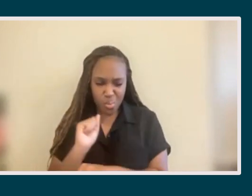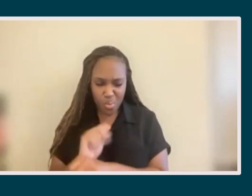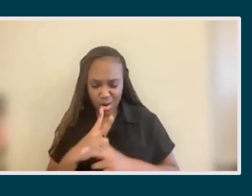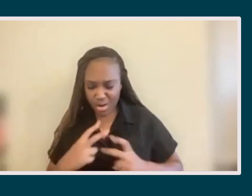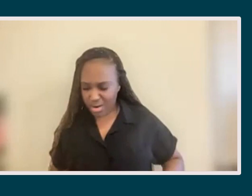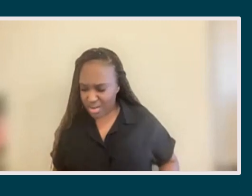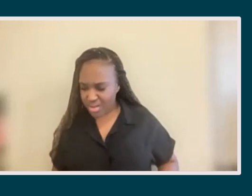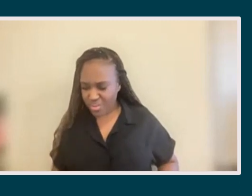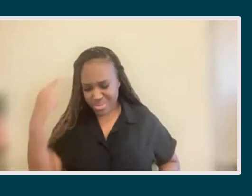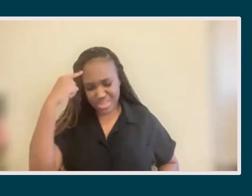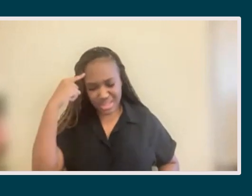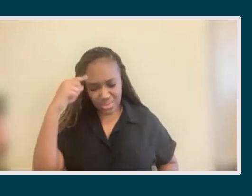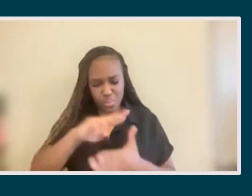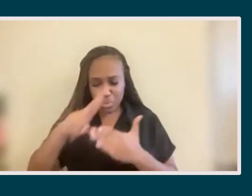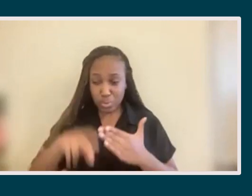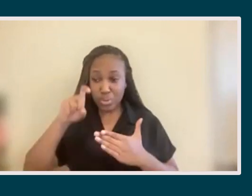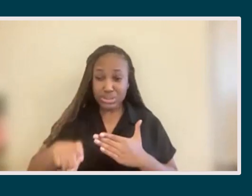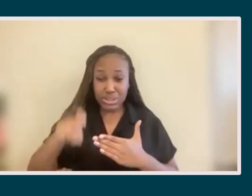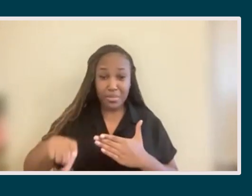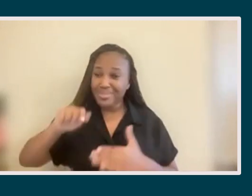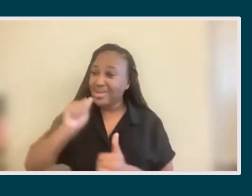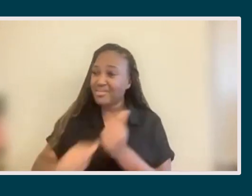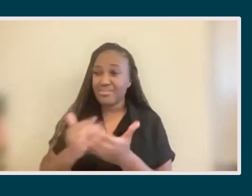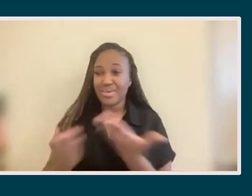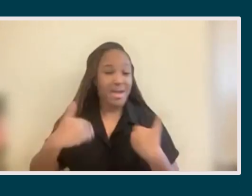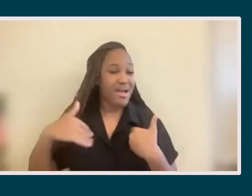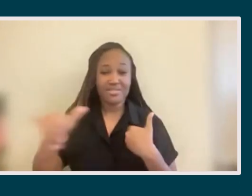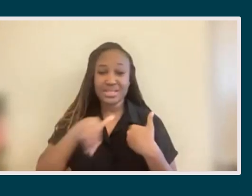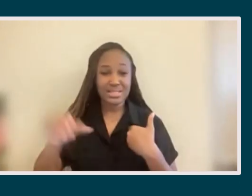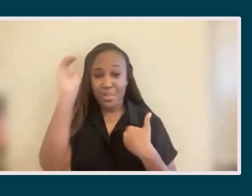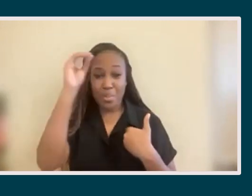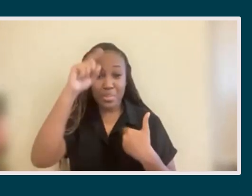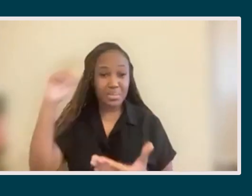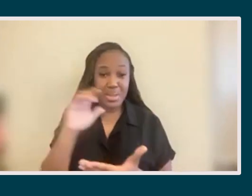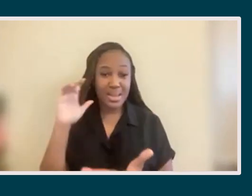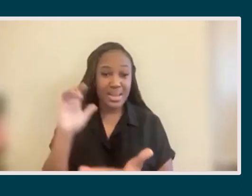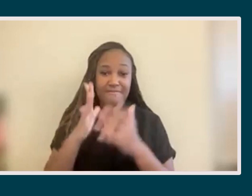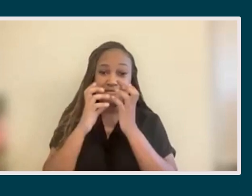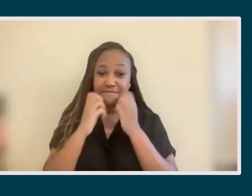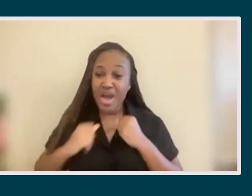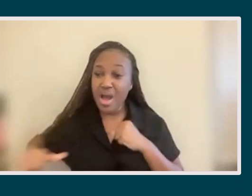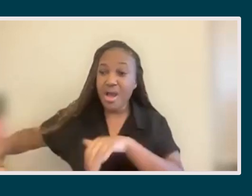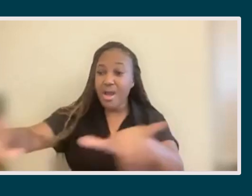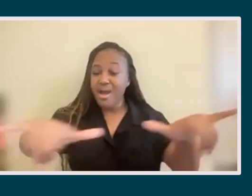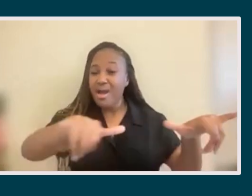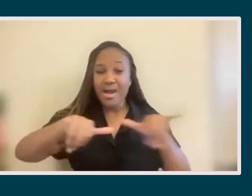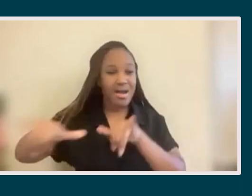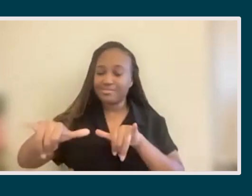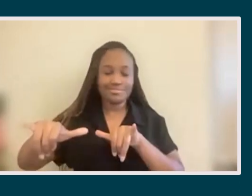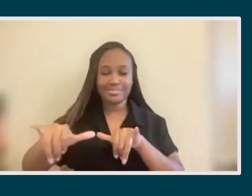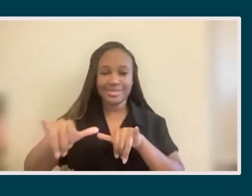assumption that the outcome should be they have the same opinions, beliefs, and values that you do, that's not DEI